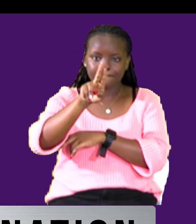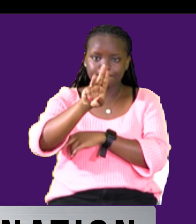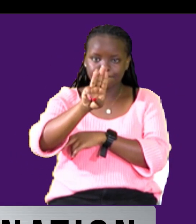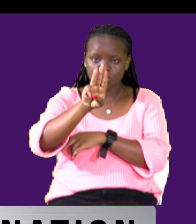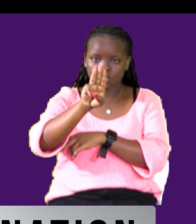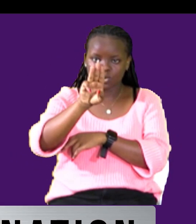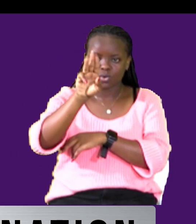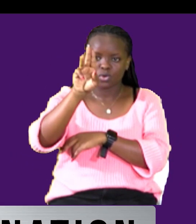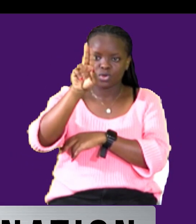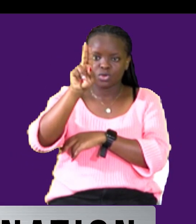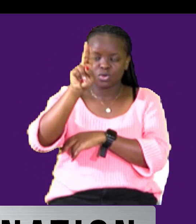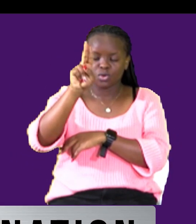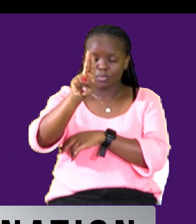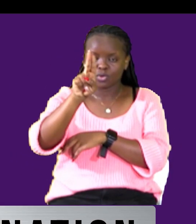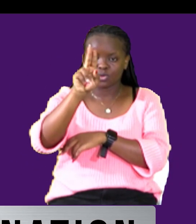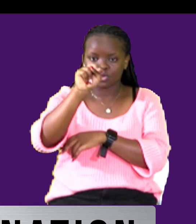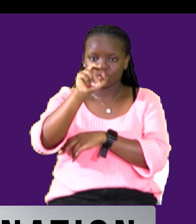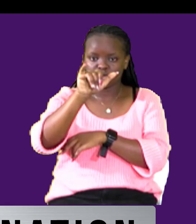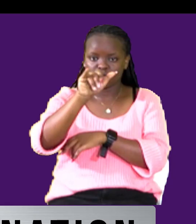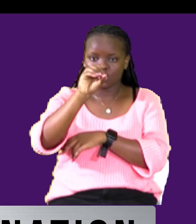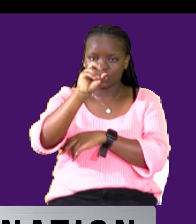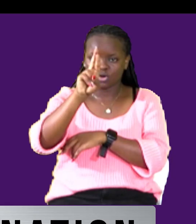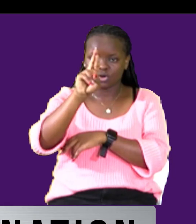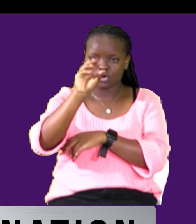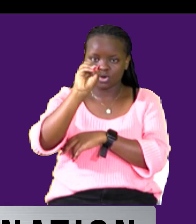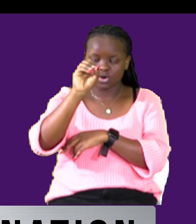well, in August 2021,